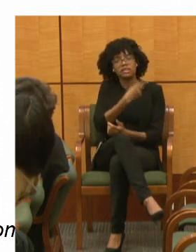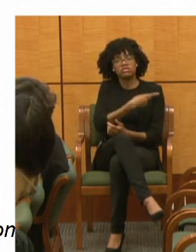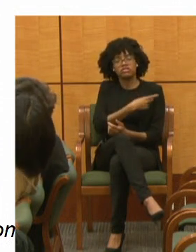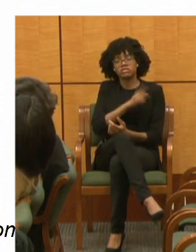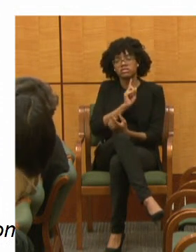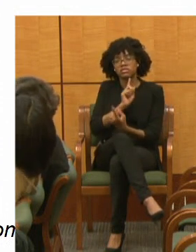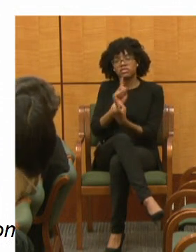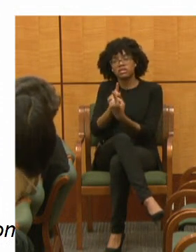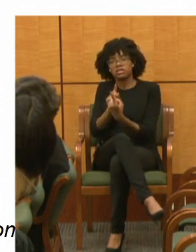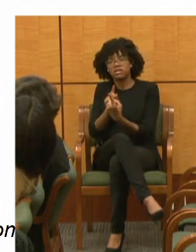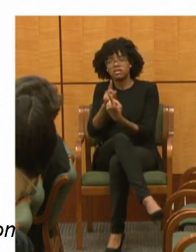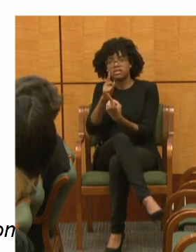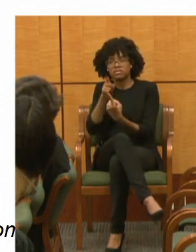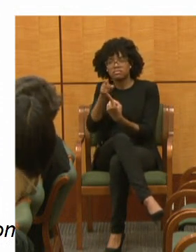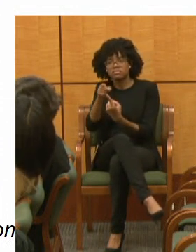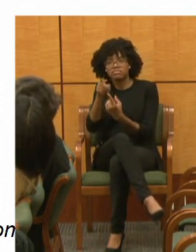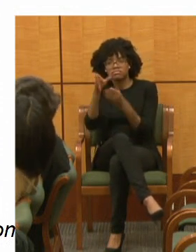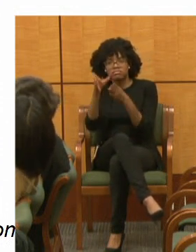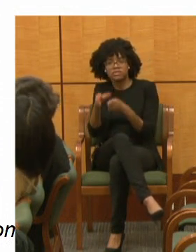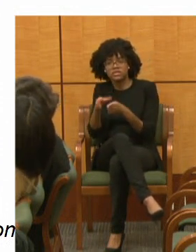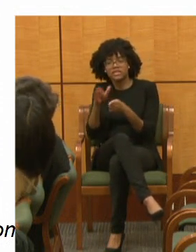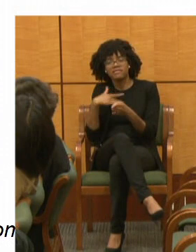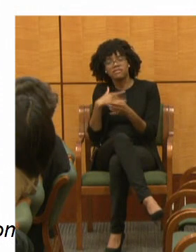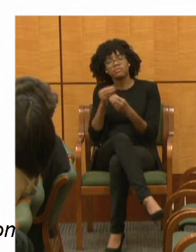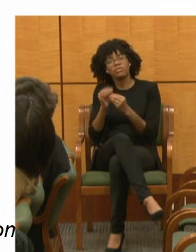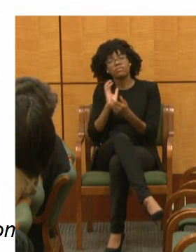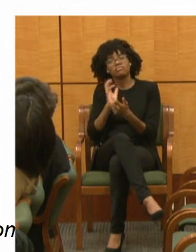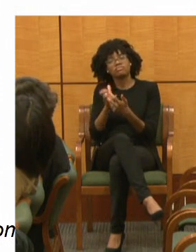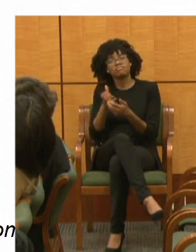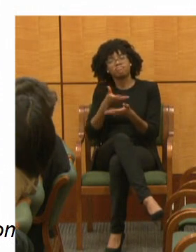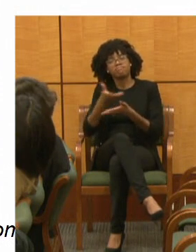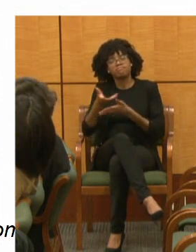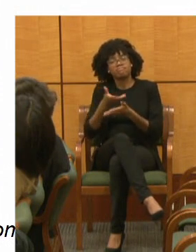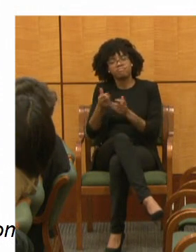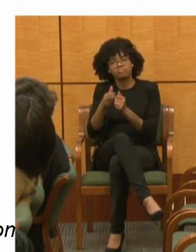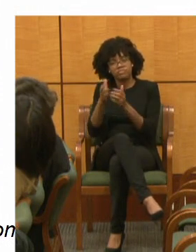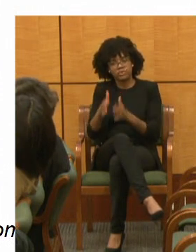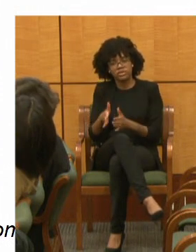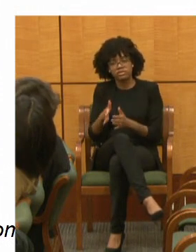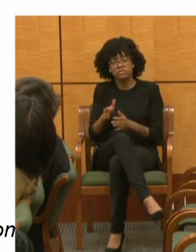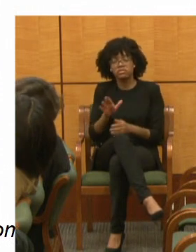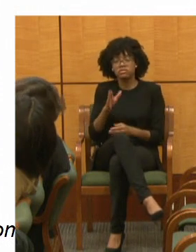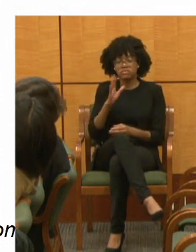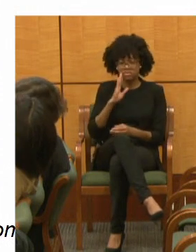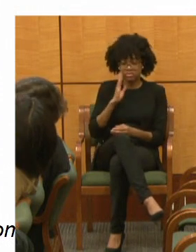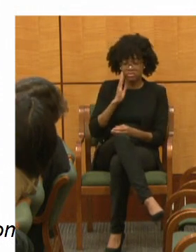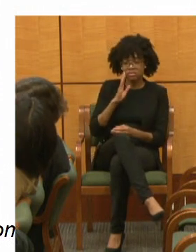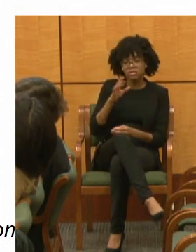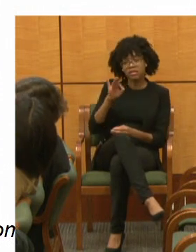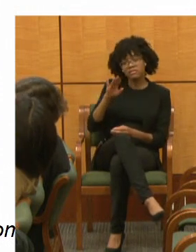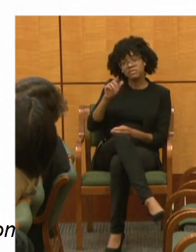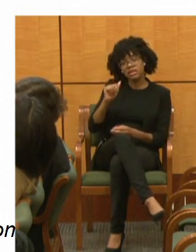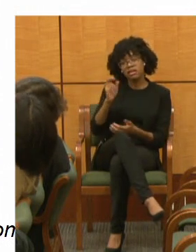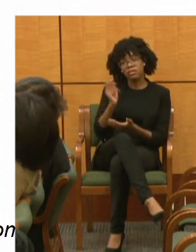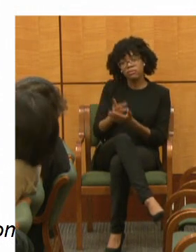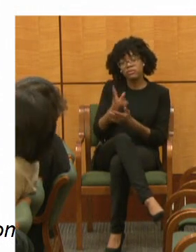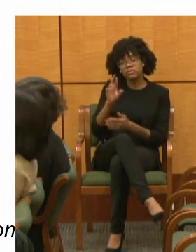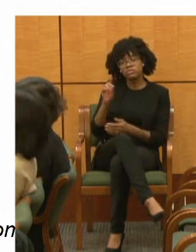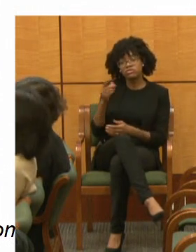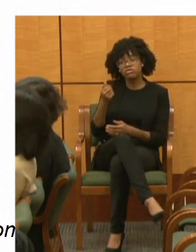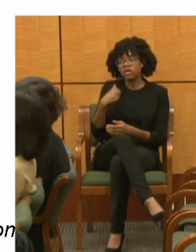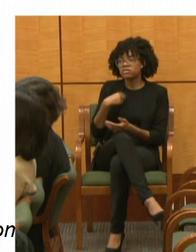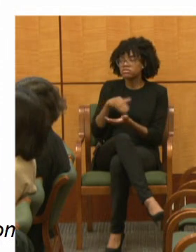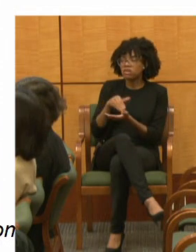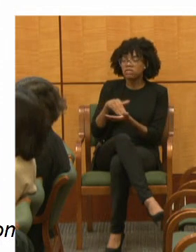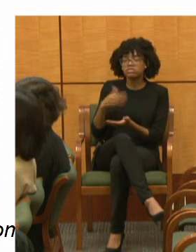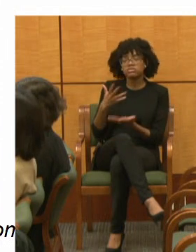to design clinical trials, we want to minimize the outside influencers. We want to focus on just the intervention at hand. However,